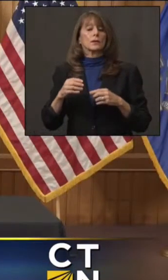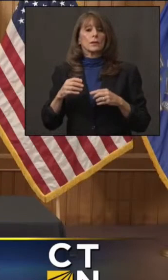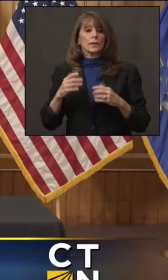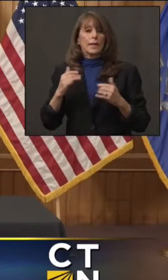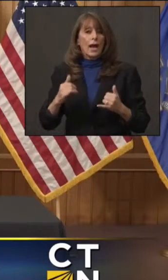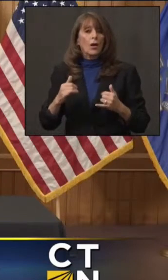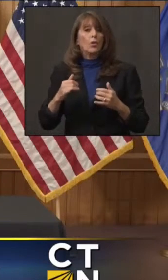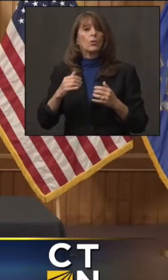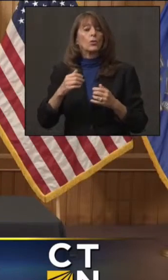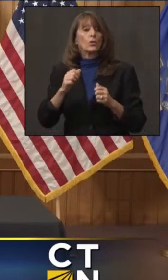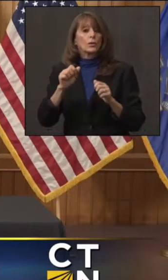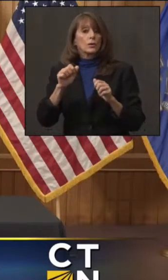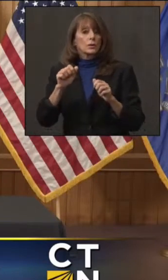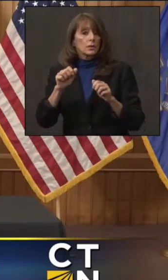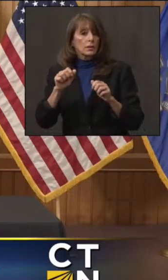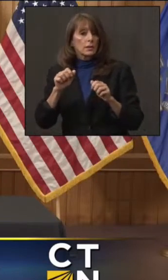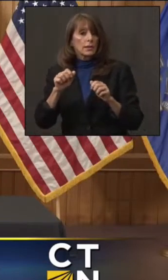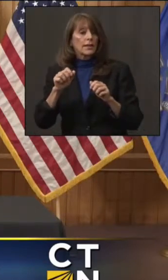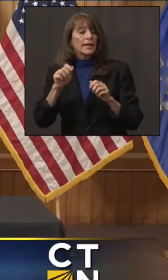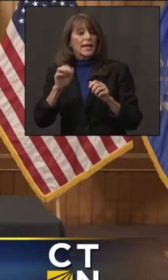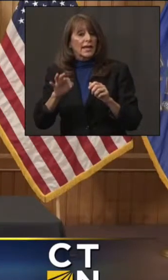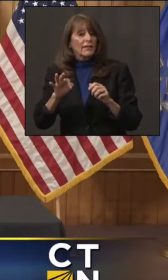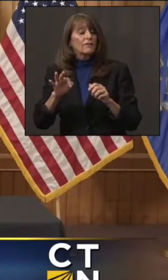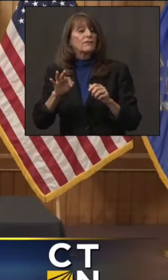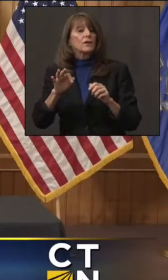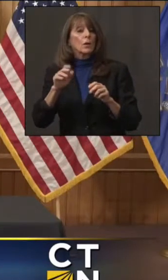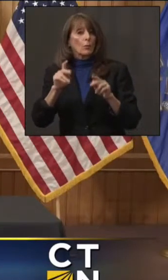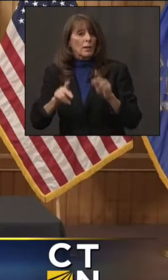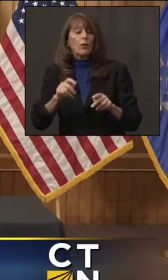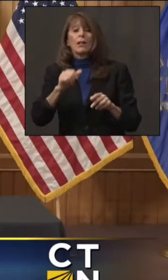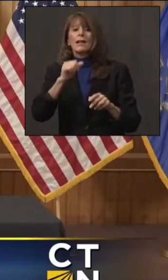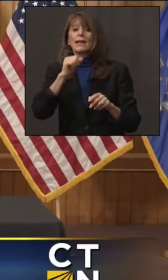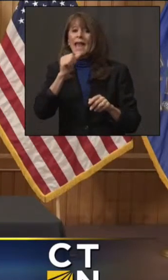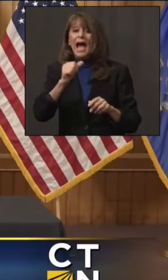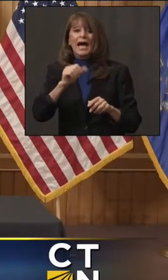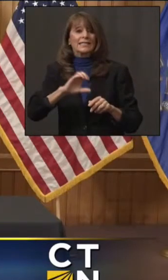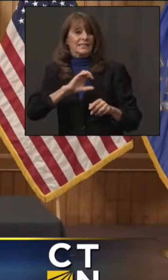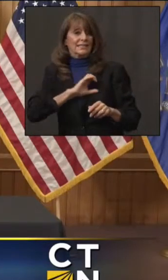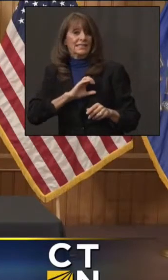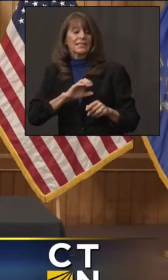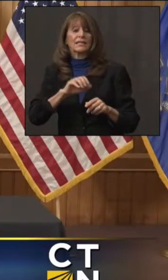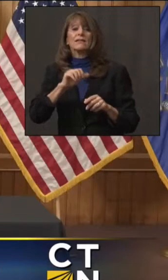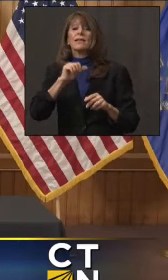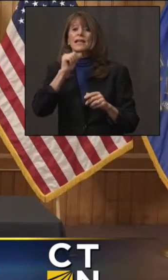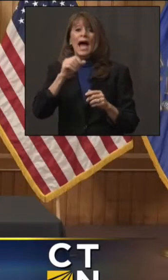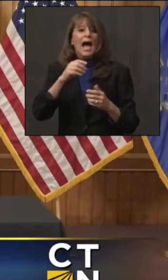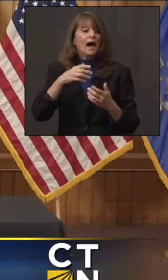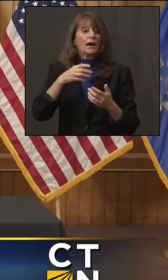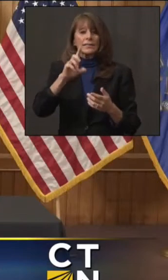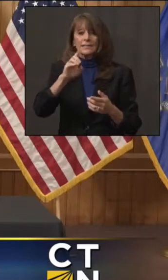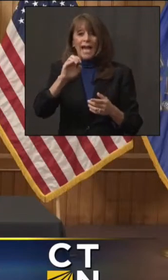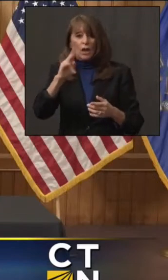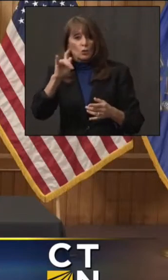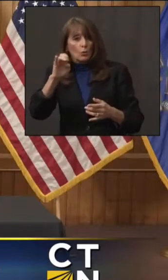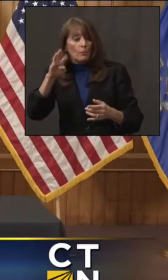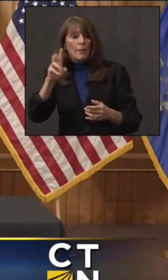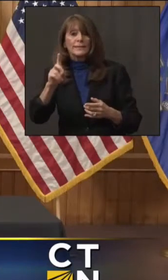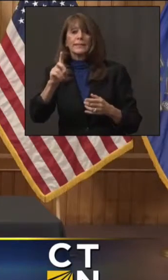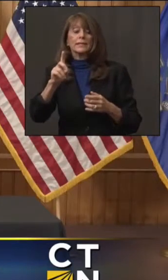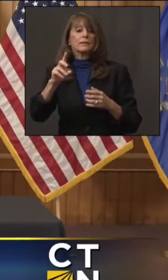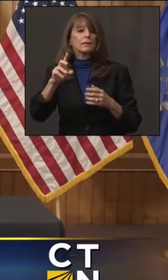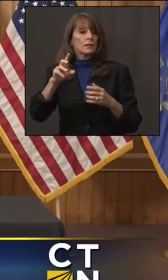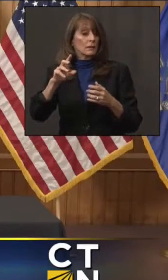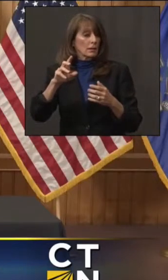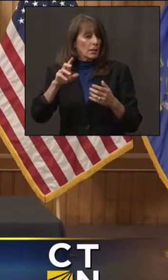with ICE, discouraging those who are undocumented to even get vaccinated. Since the vaccine is going to be distributed at the local level, will the state have